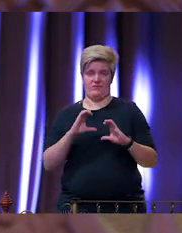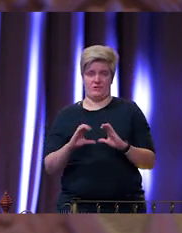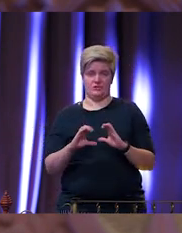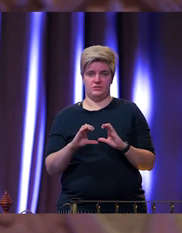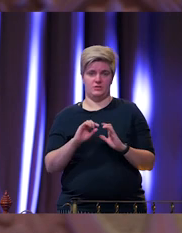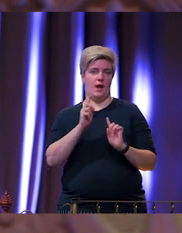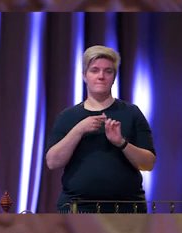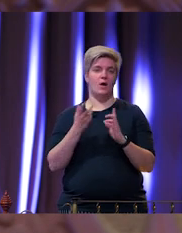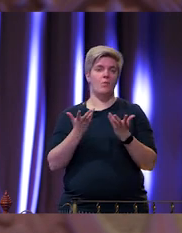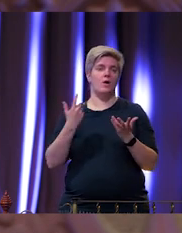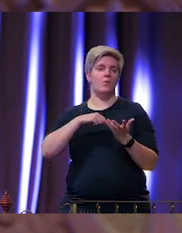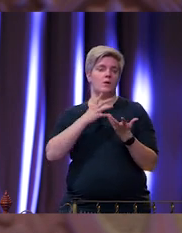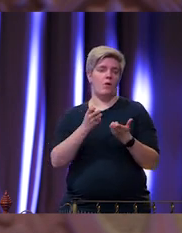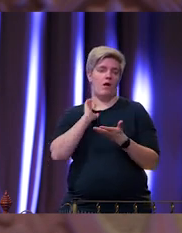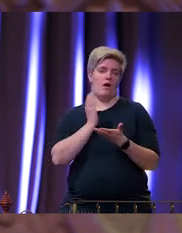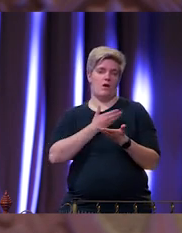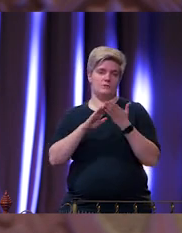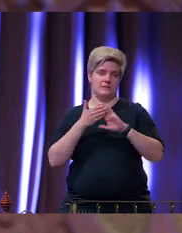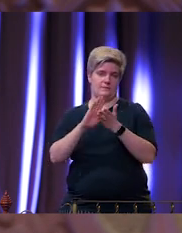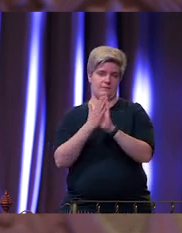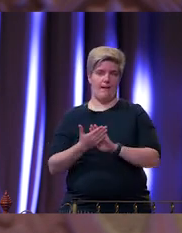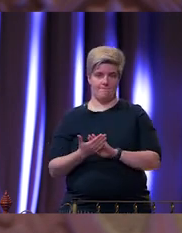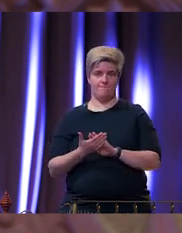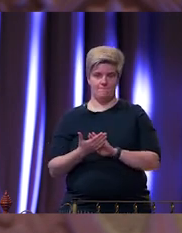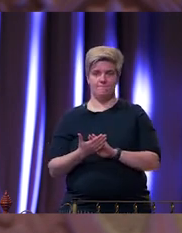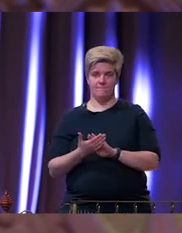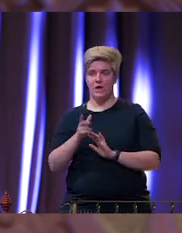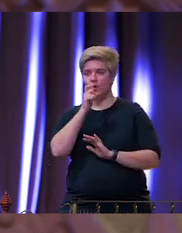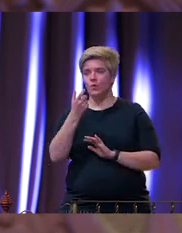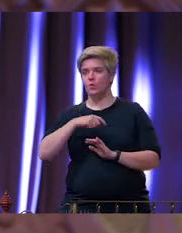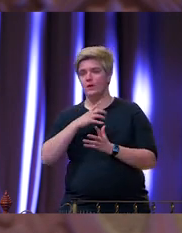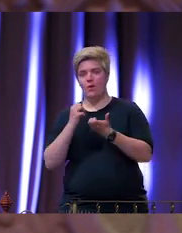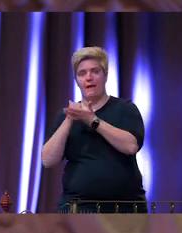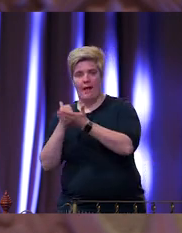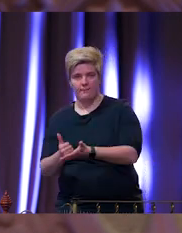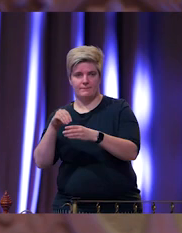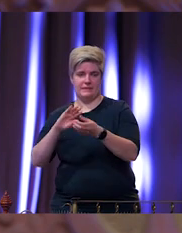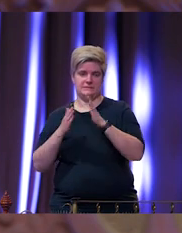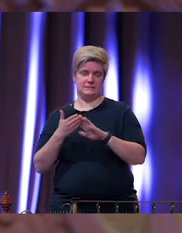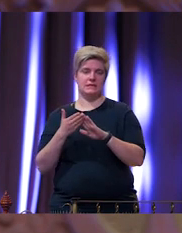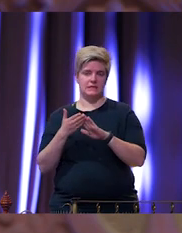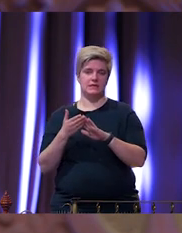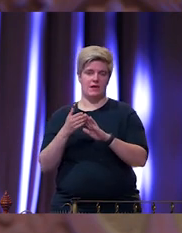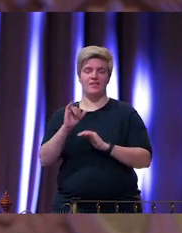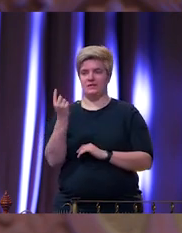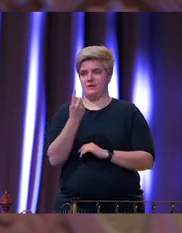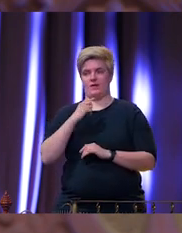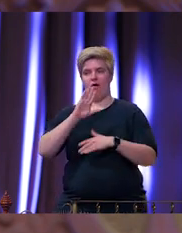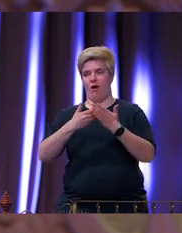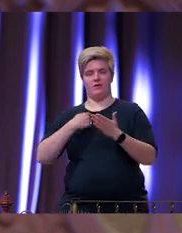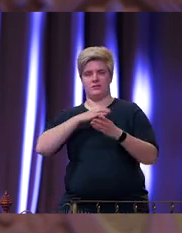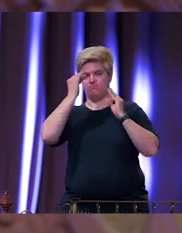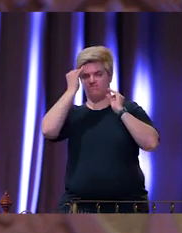we want our city to be? And who do we want to help in our city? And that's something that we're all thinking about all the